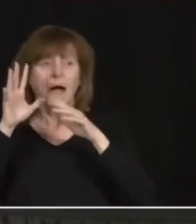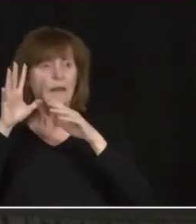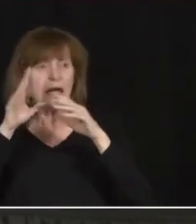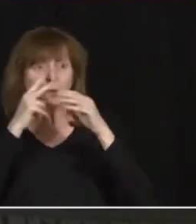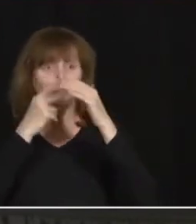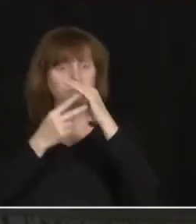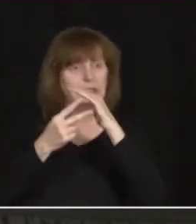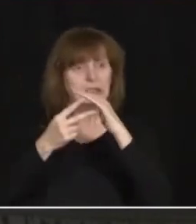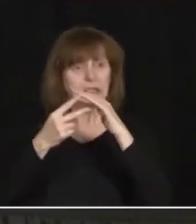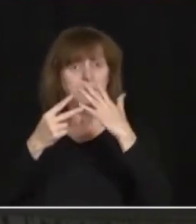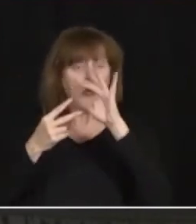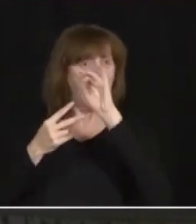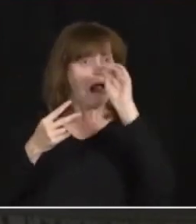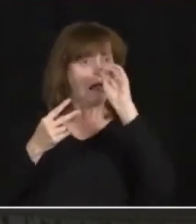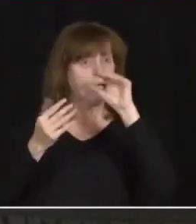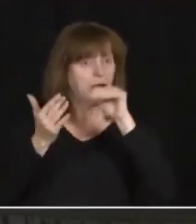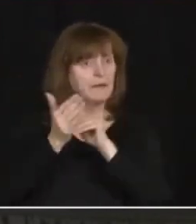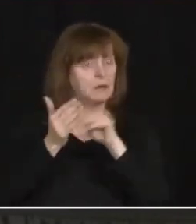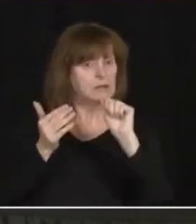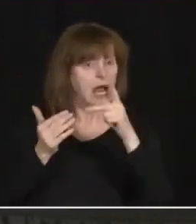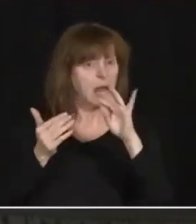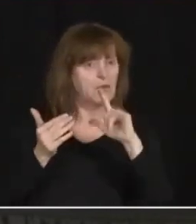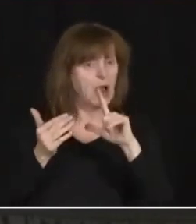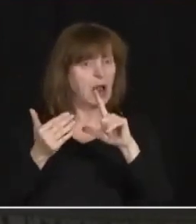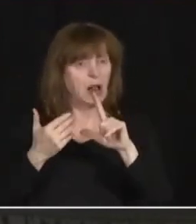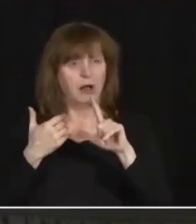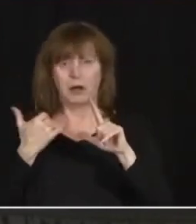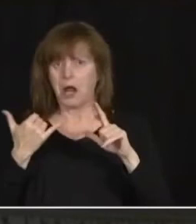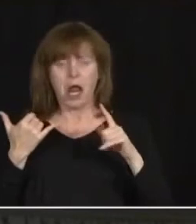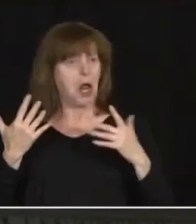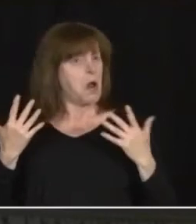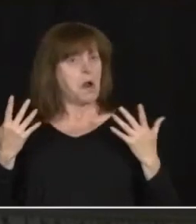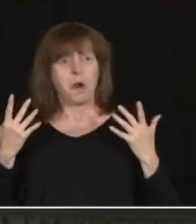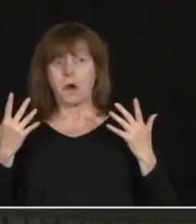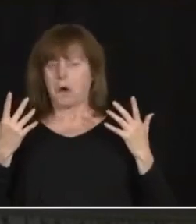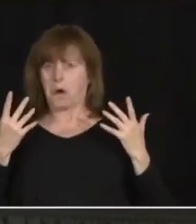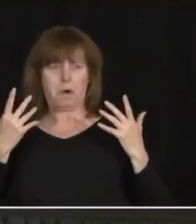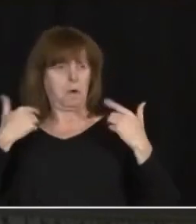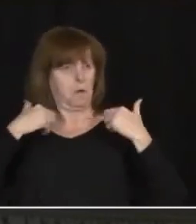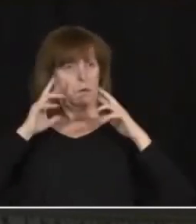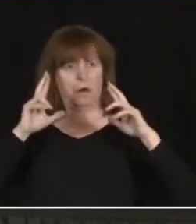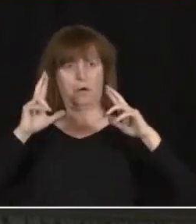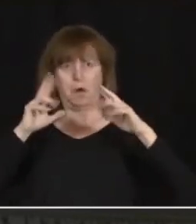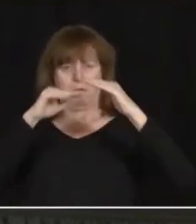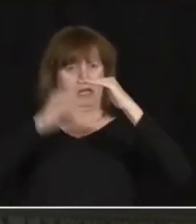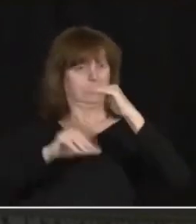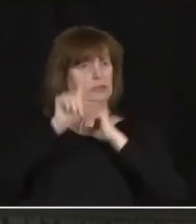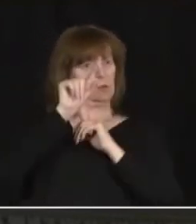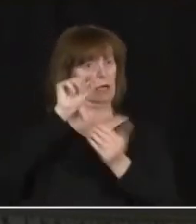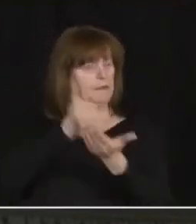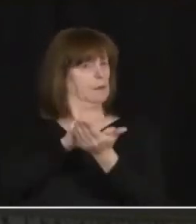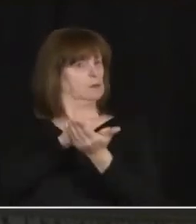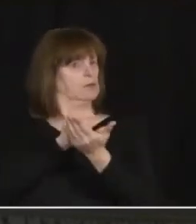cases. We're now looking at a much lower number, hopefully under 20,000 cases in this wave of the